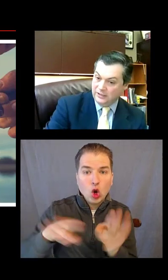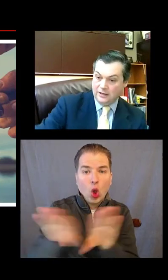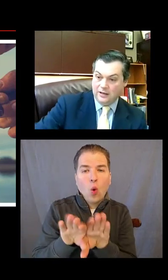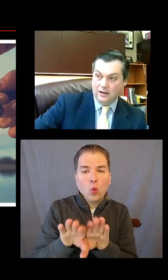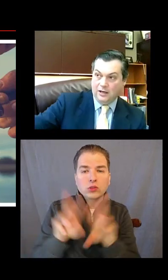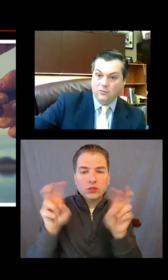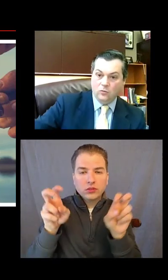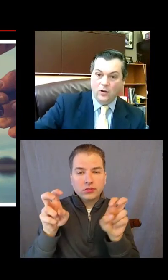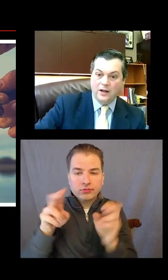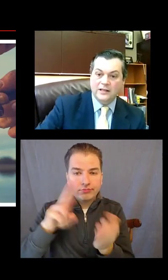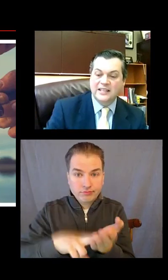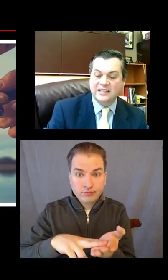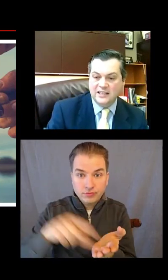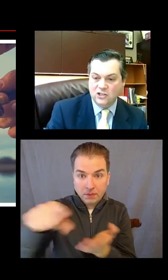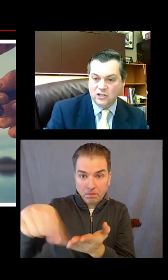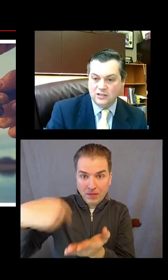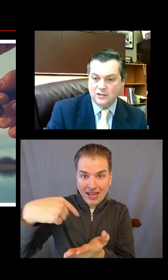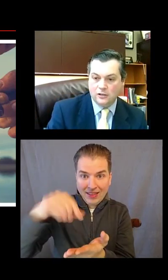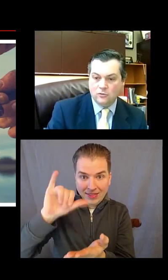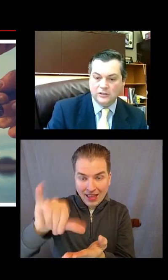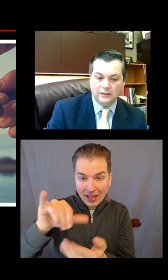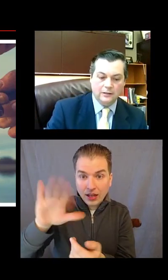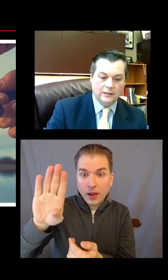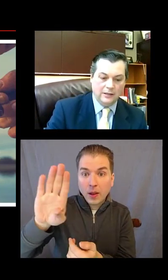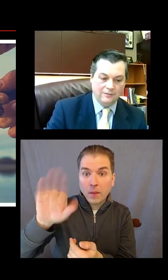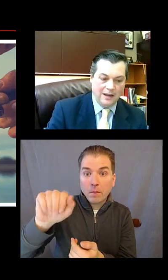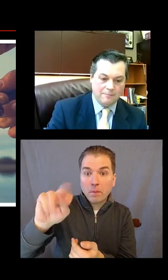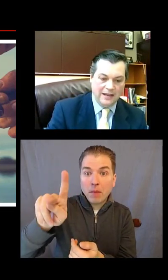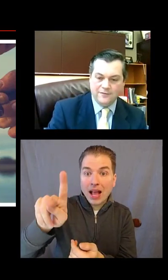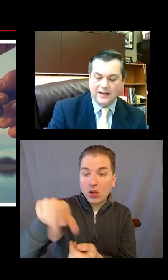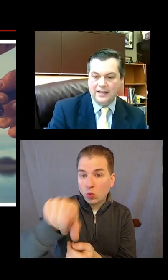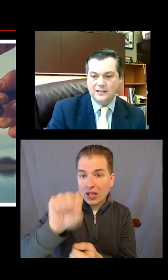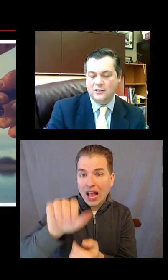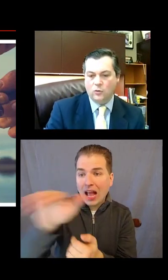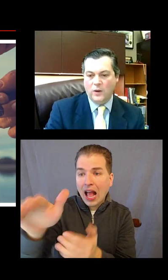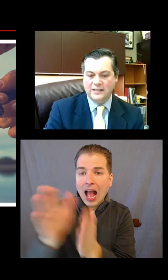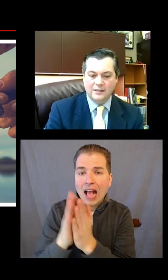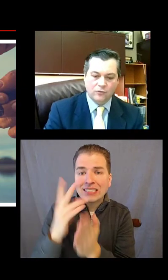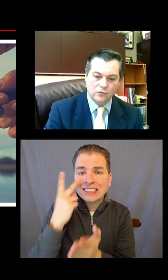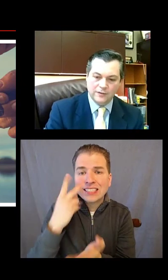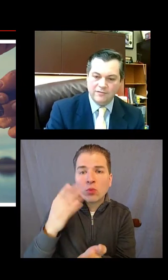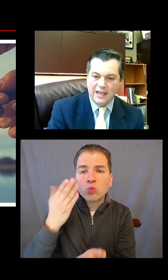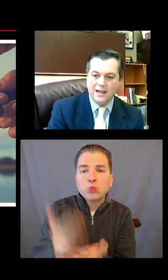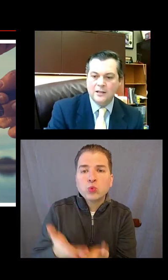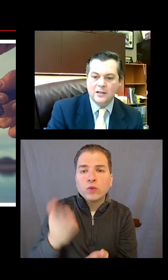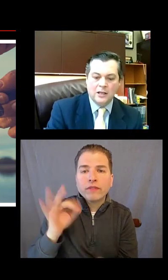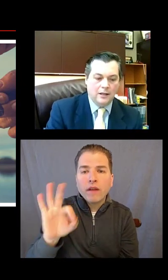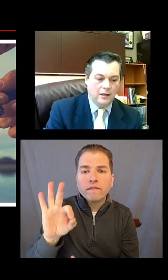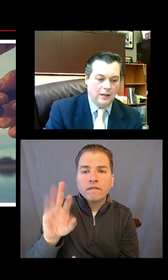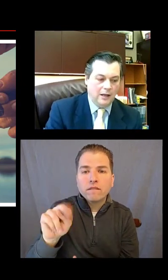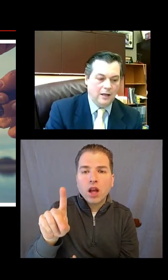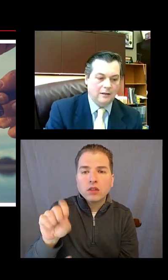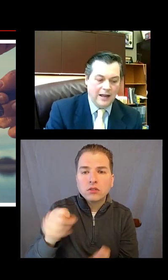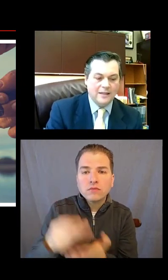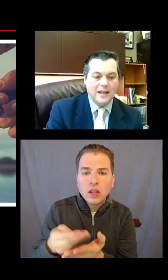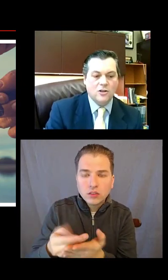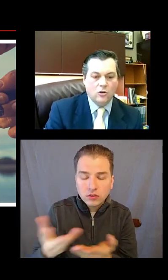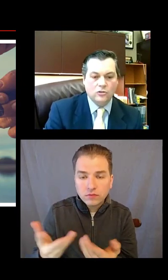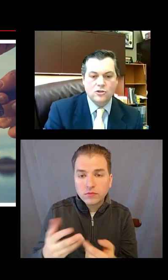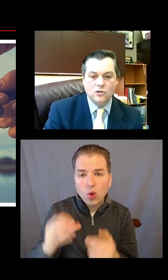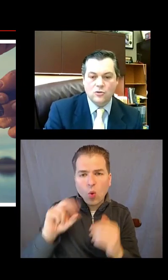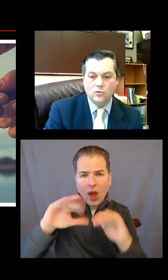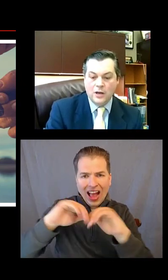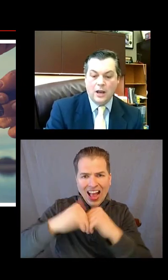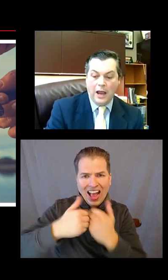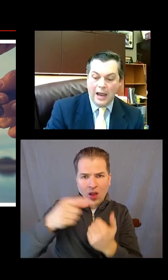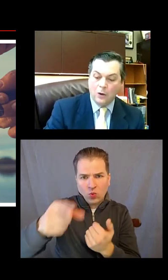at closing. You want, as a contingency to closing, that they've got bank financing. You want to see proof of that. A lot of that